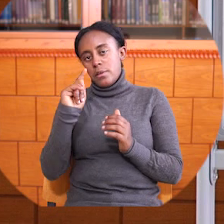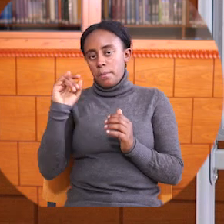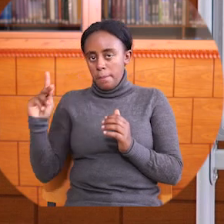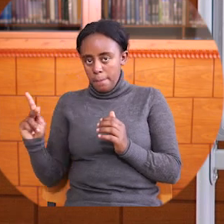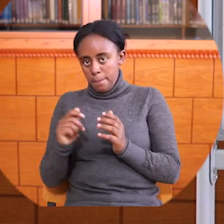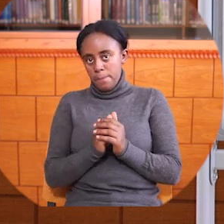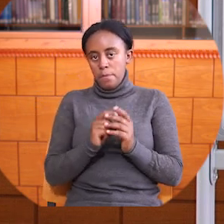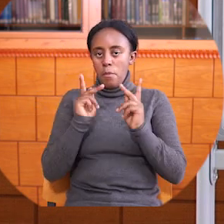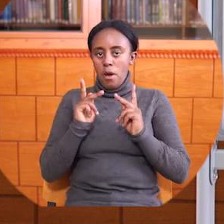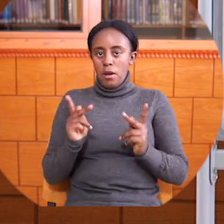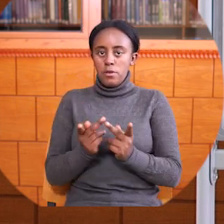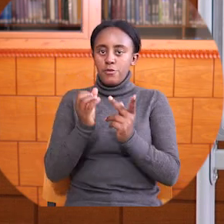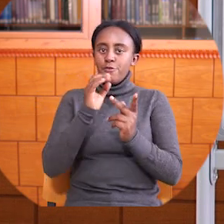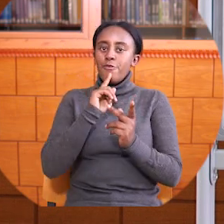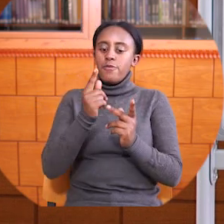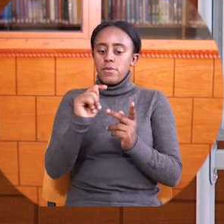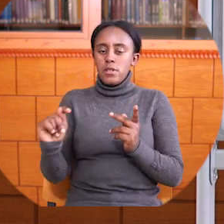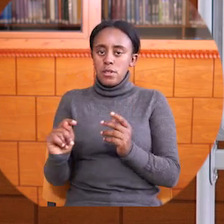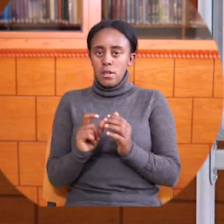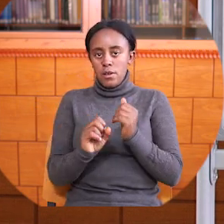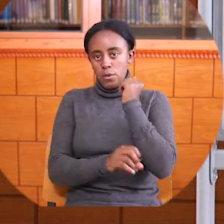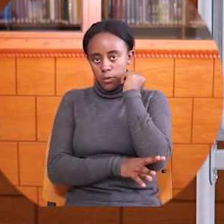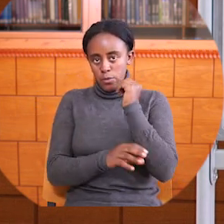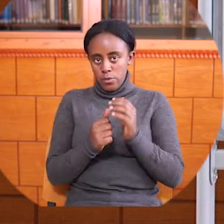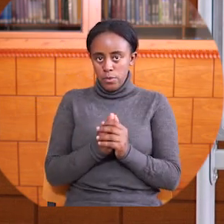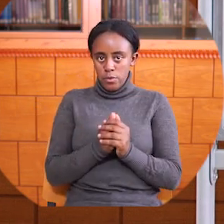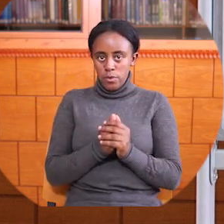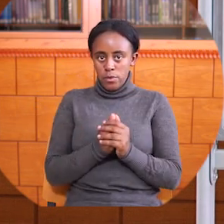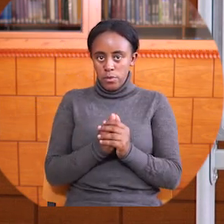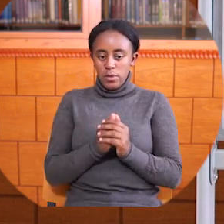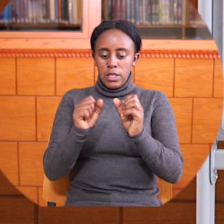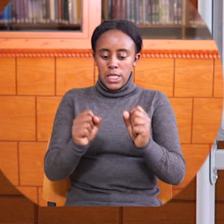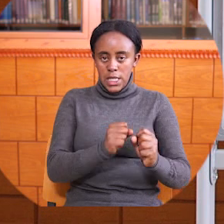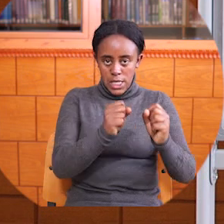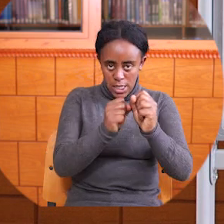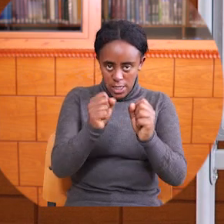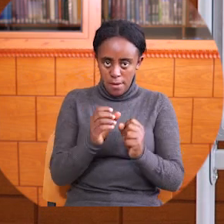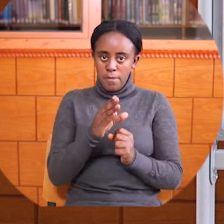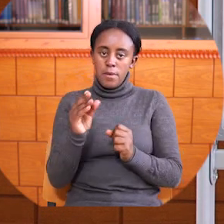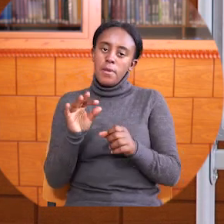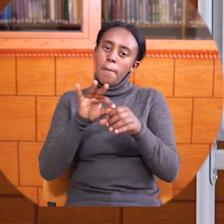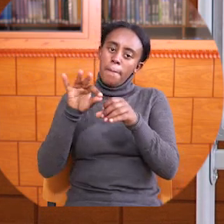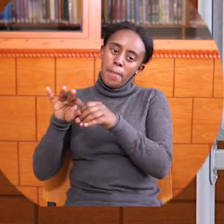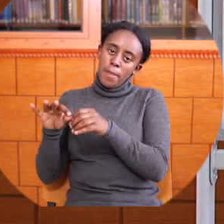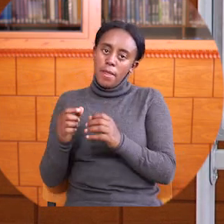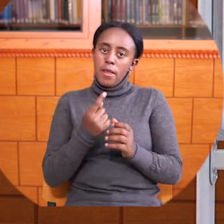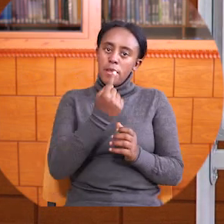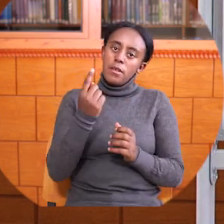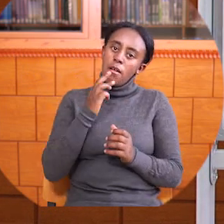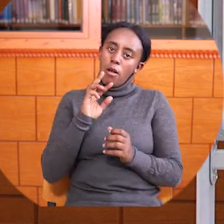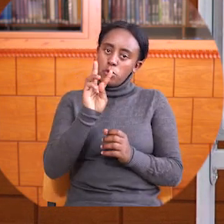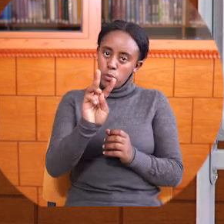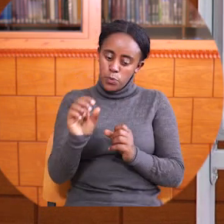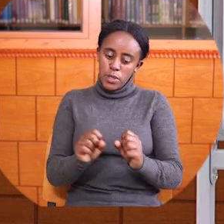parts of a root. Then we see about the systems in plants. There are two systems in